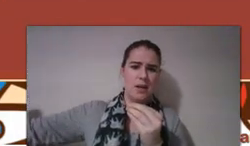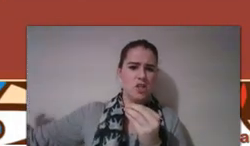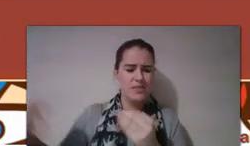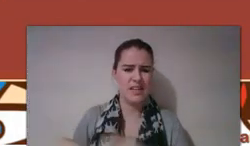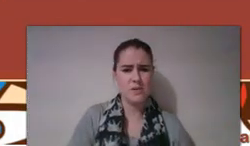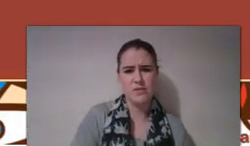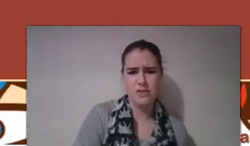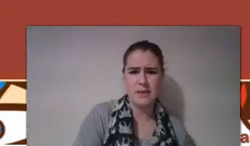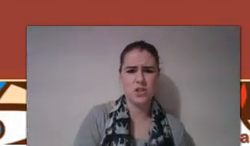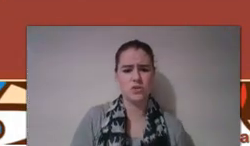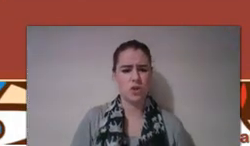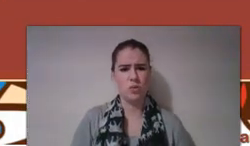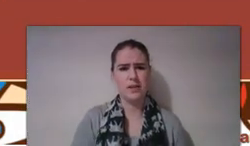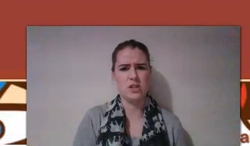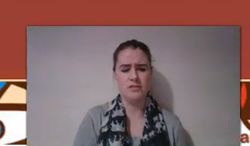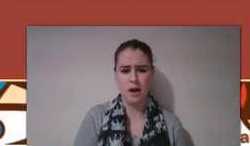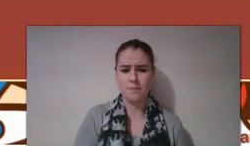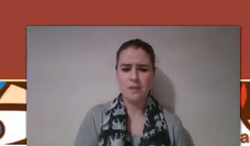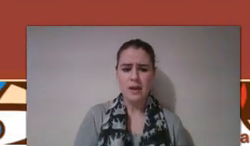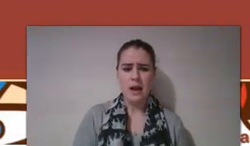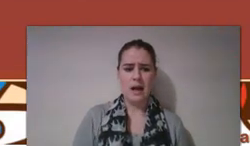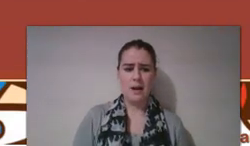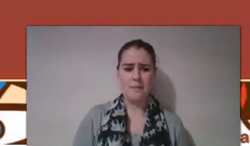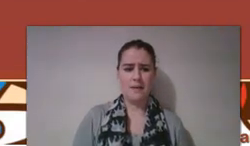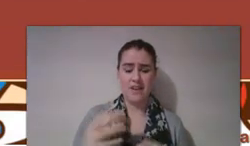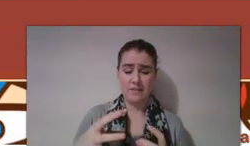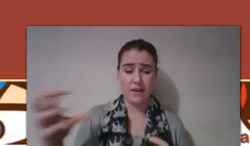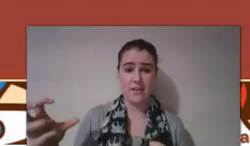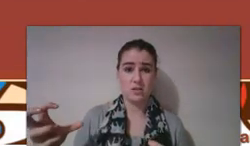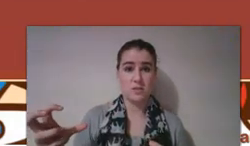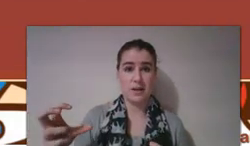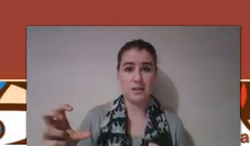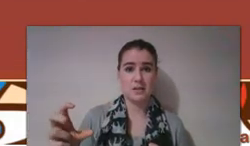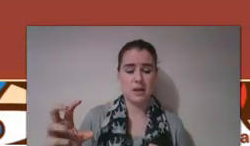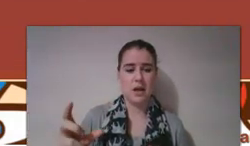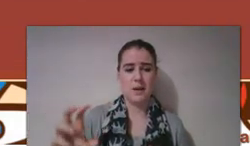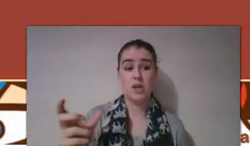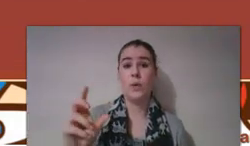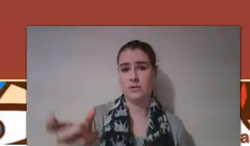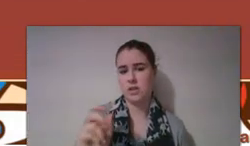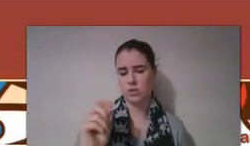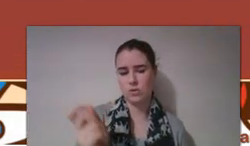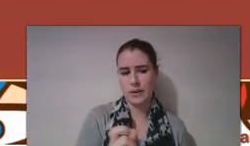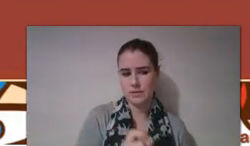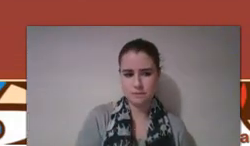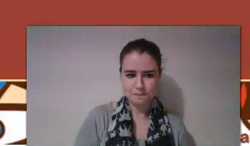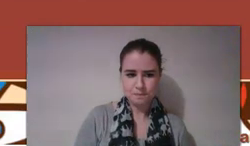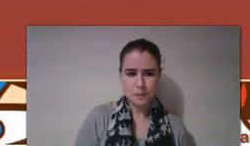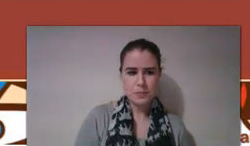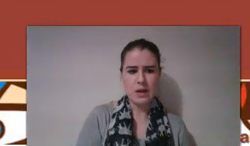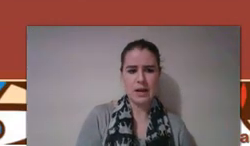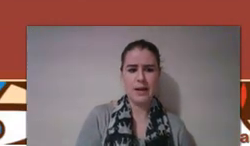white spines. You might have seen them if you've ever been to the zoo or been to the farm. Very very long spikes and quills. They're called